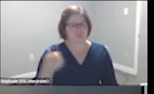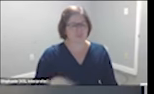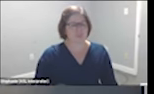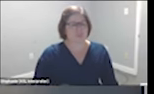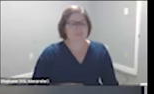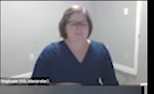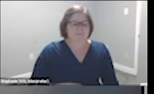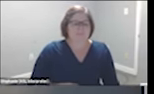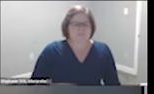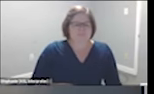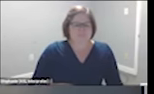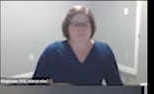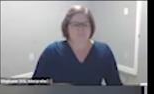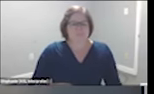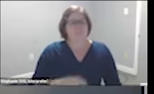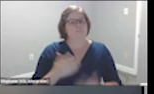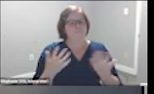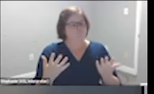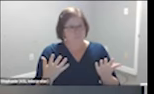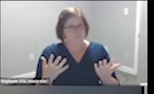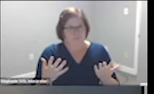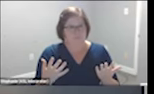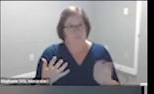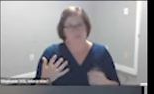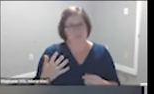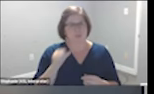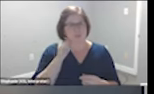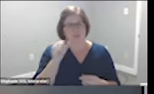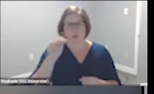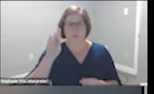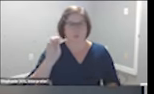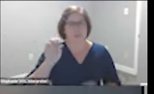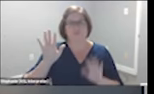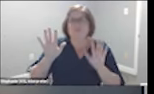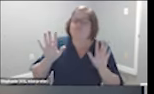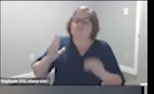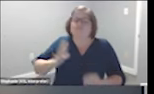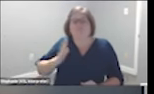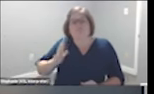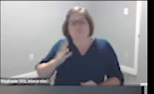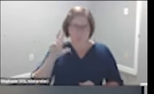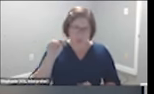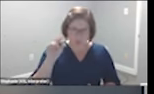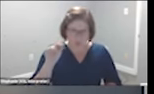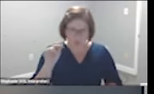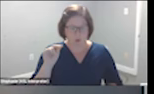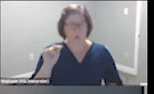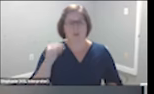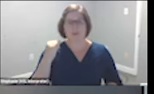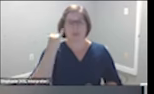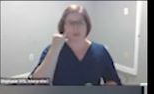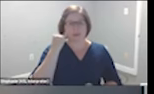think this is where we shouldn't shy into being polite. I think we need to acknowledge the reality that if you do